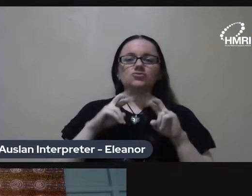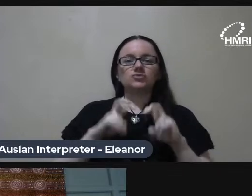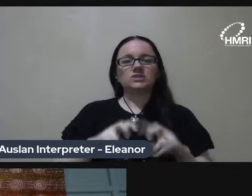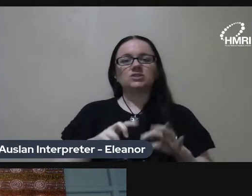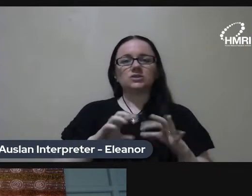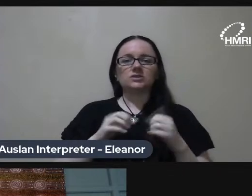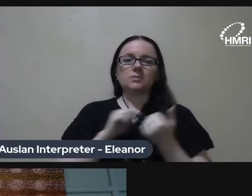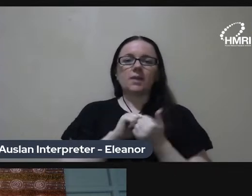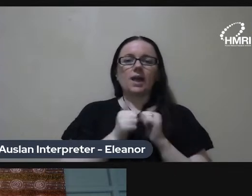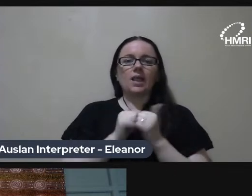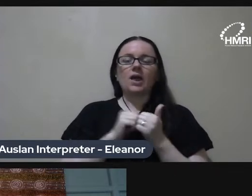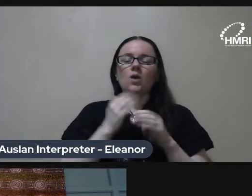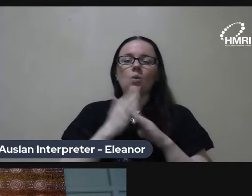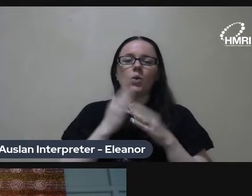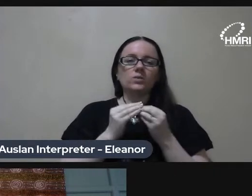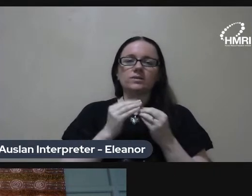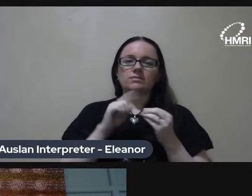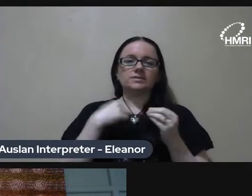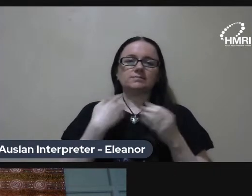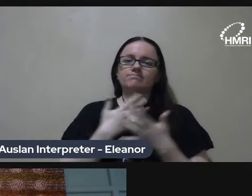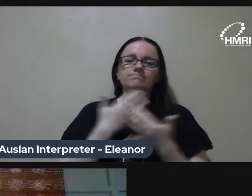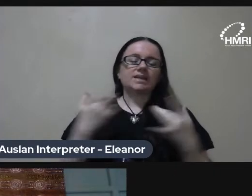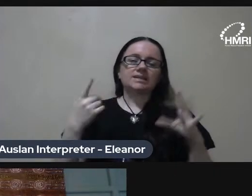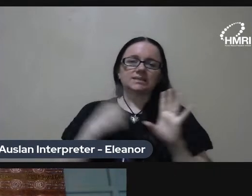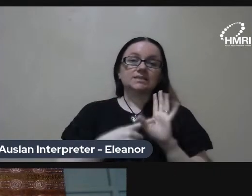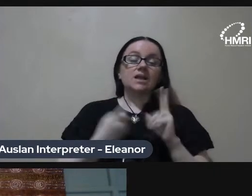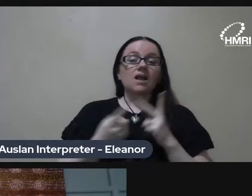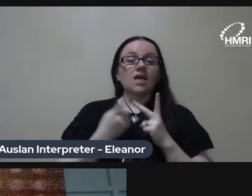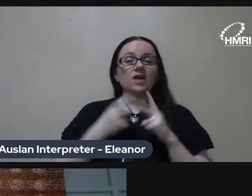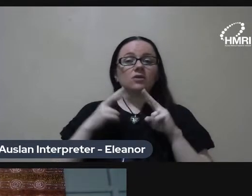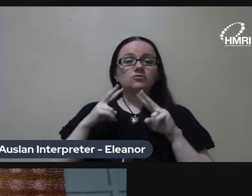us for years, and other researchers available. So we